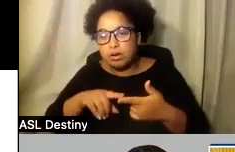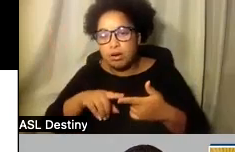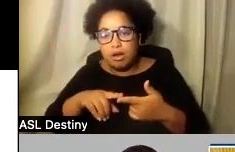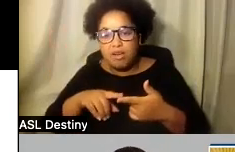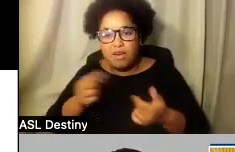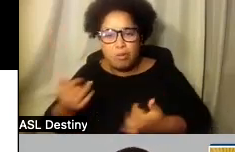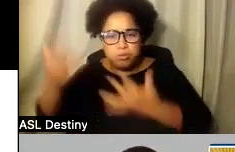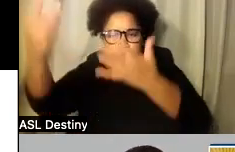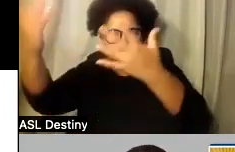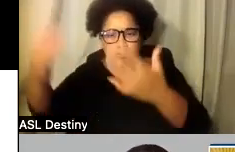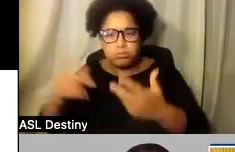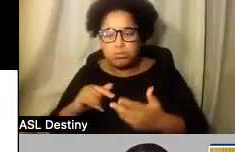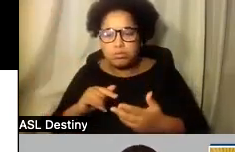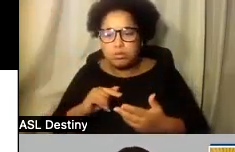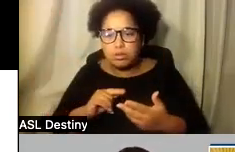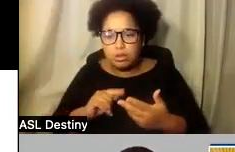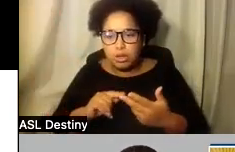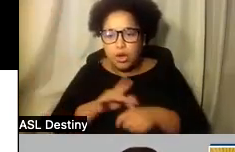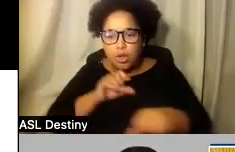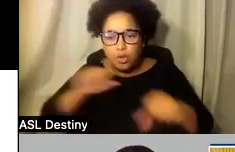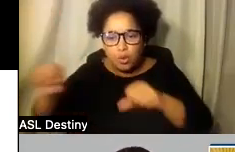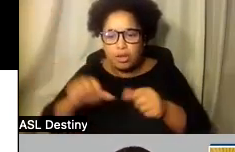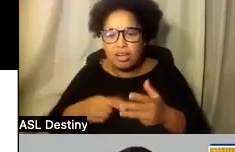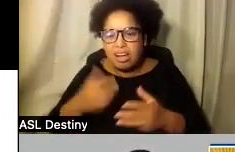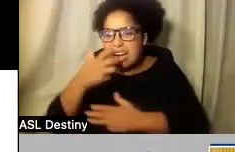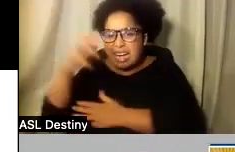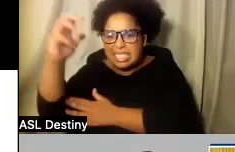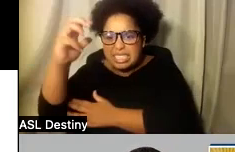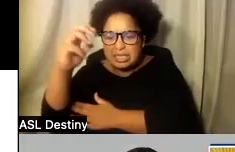wildfires, earthquakes, high heat, freezing,